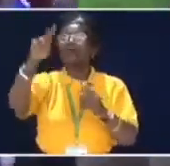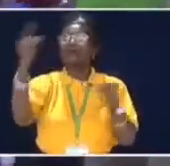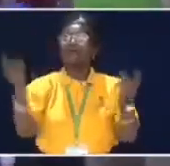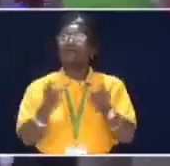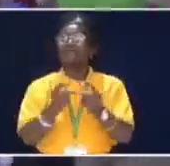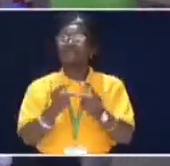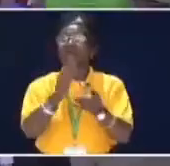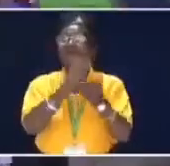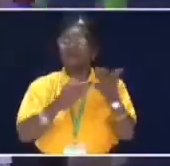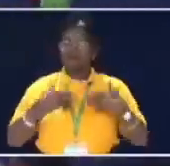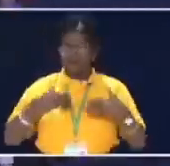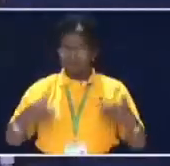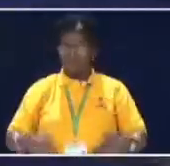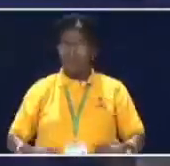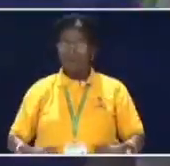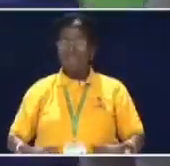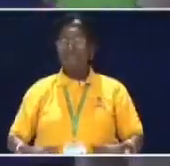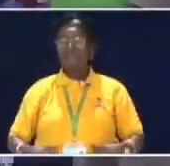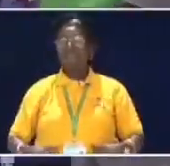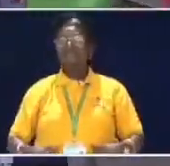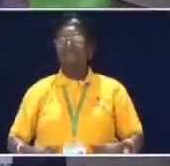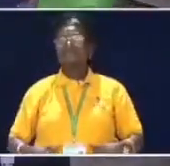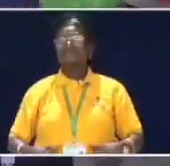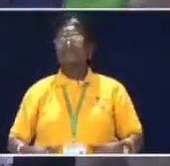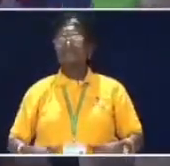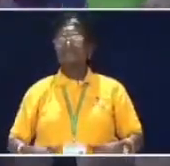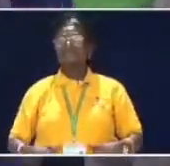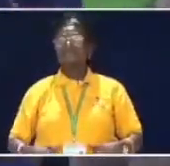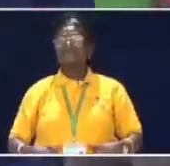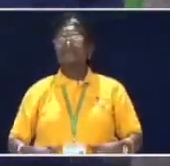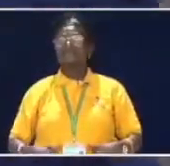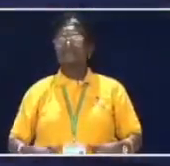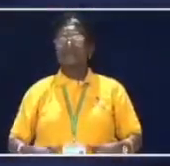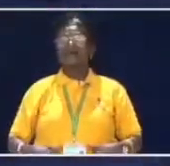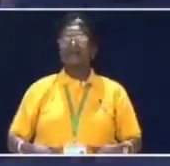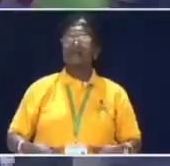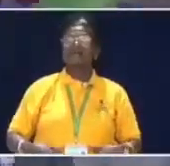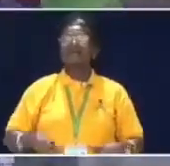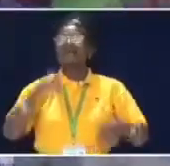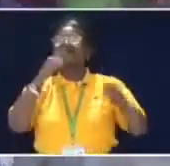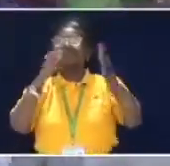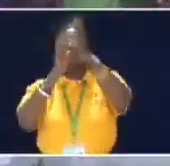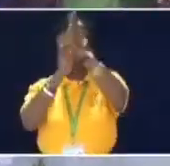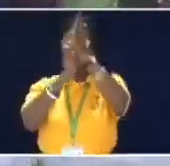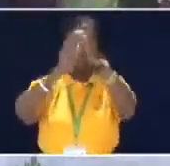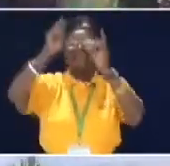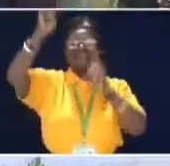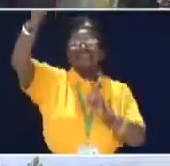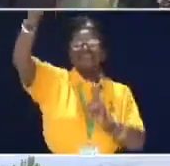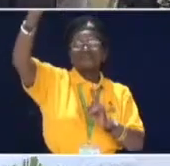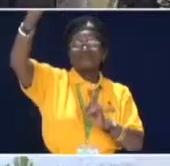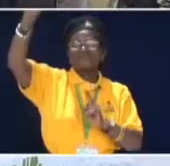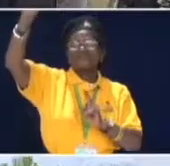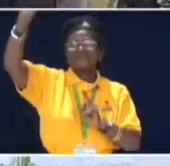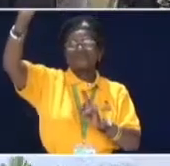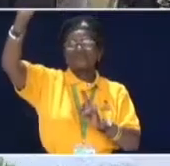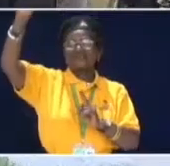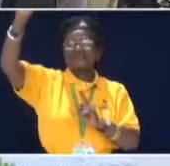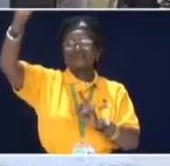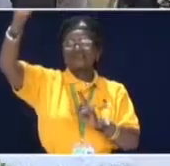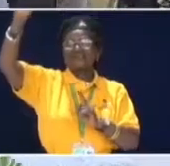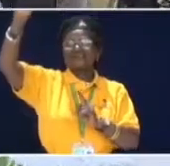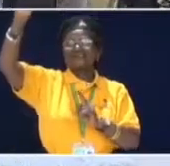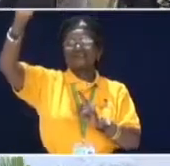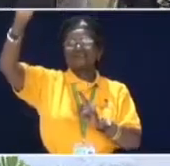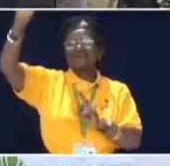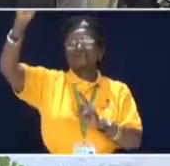somebody. Praise Him. yìí.